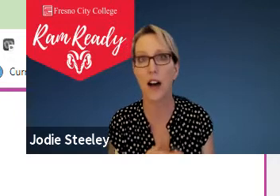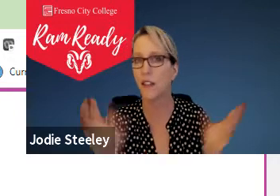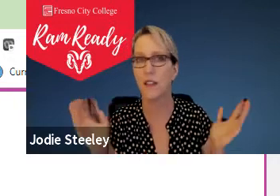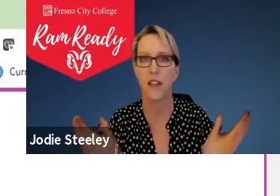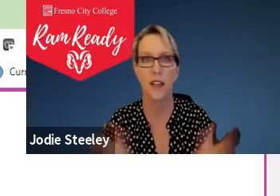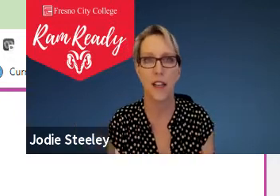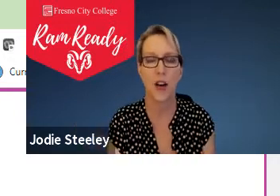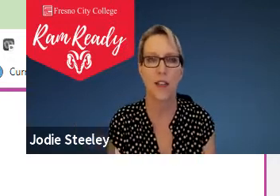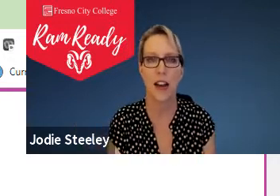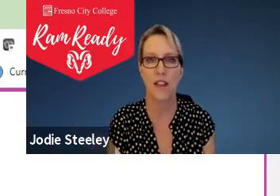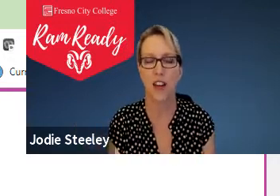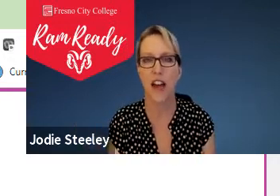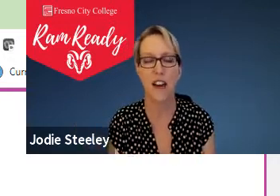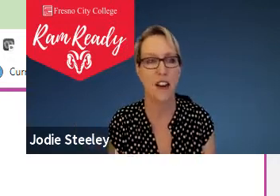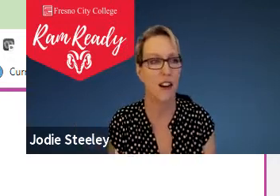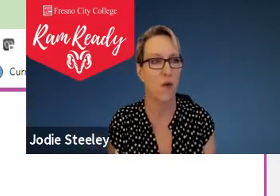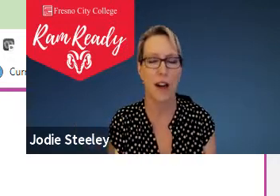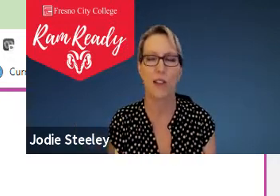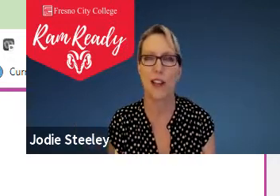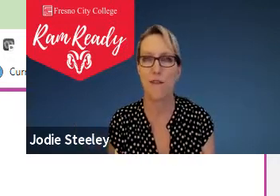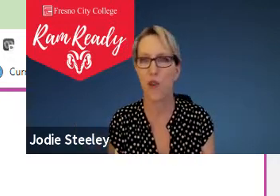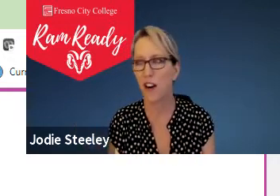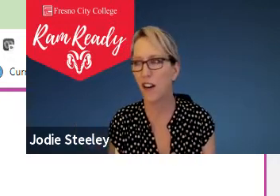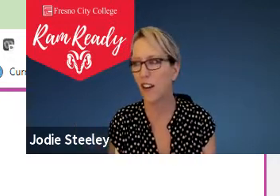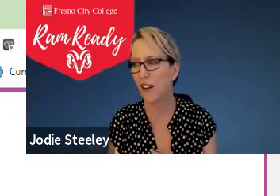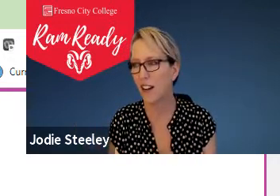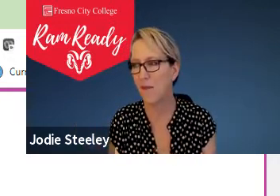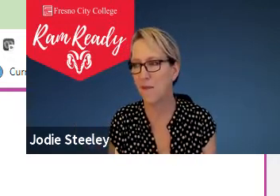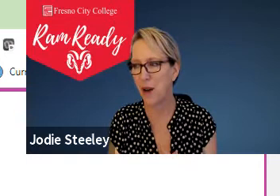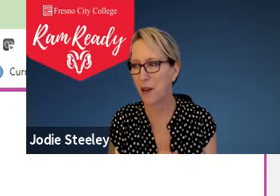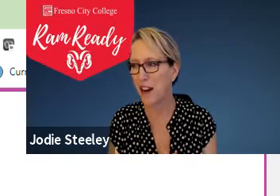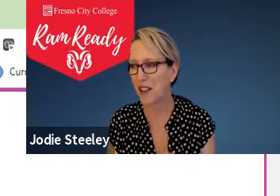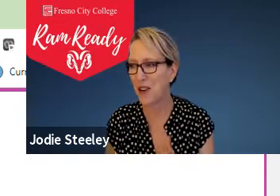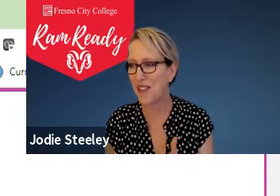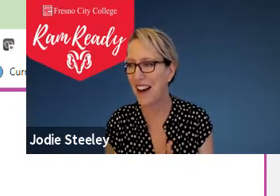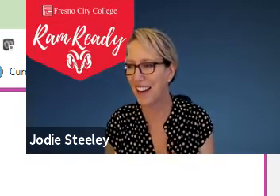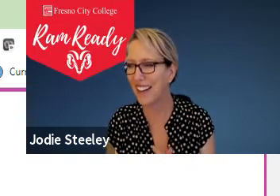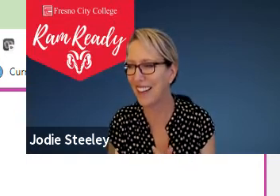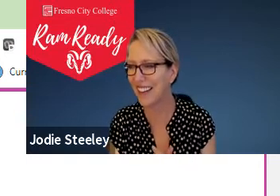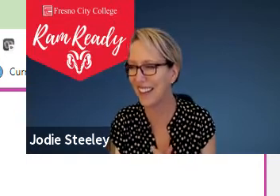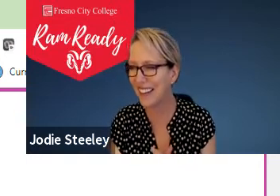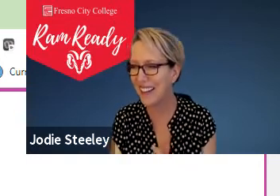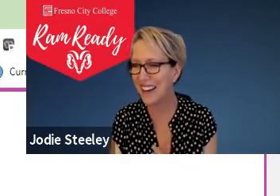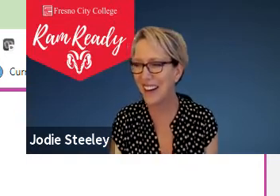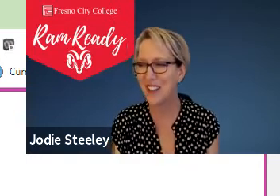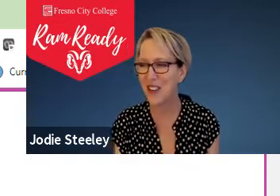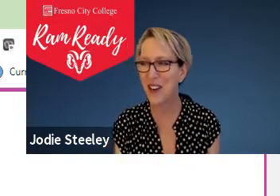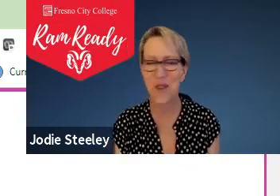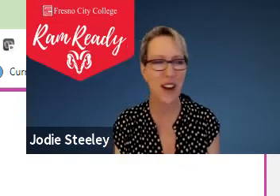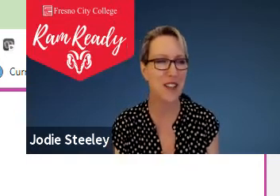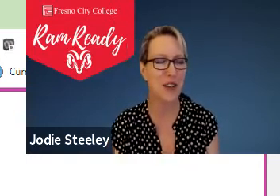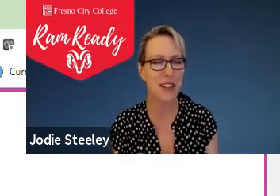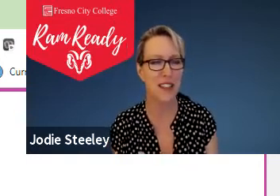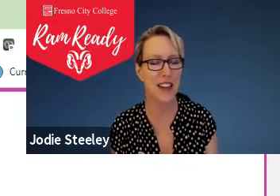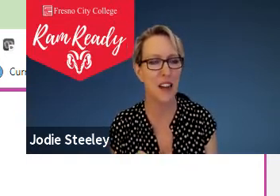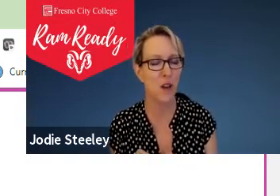get lost, and then I forget what I was looking for. I'm probably not alone in that. So we don't